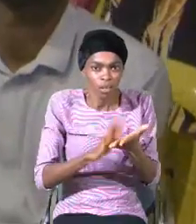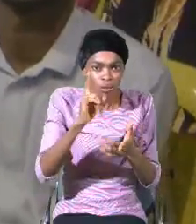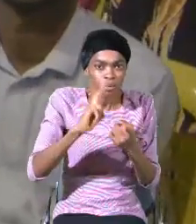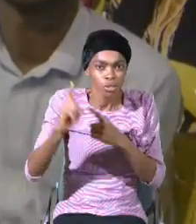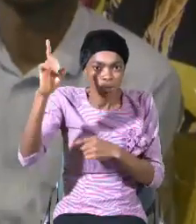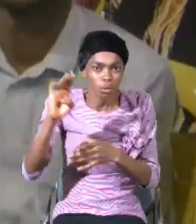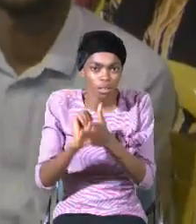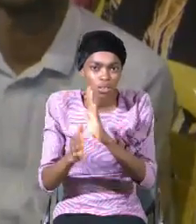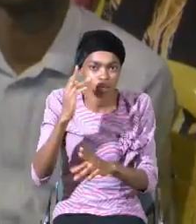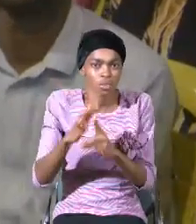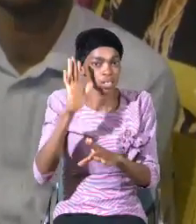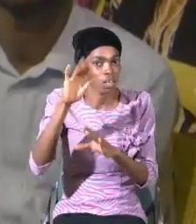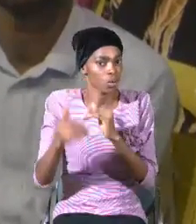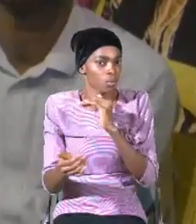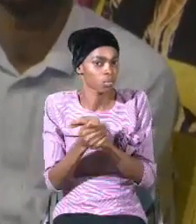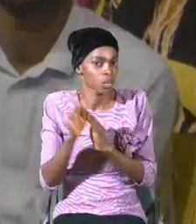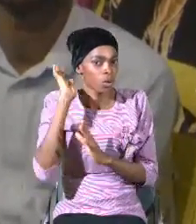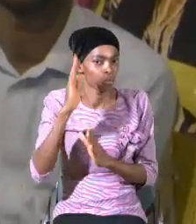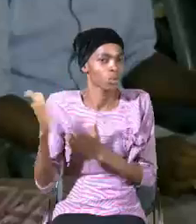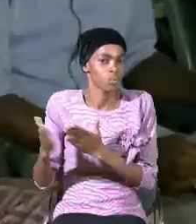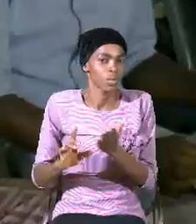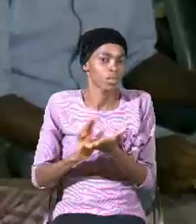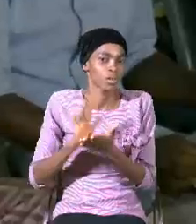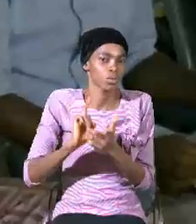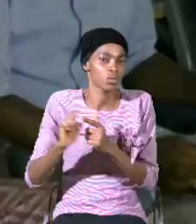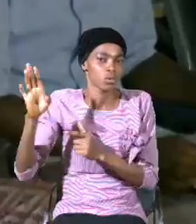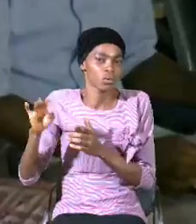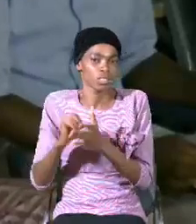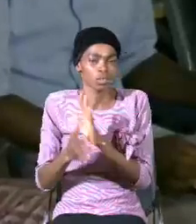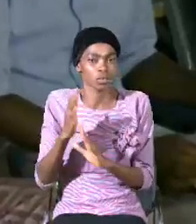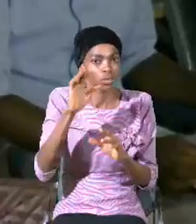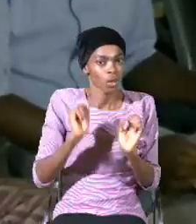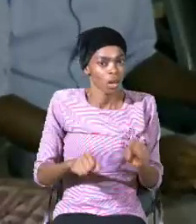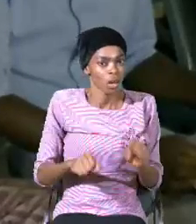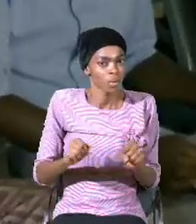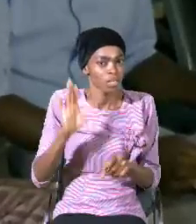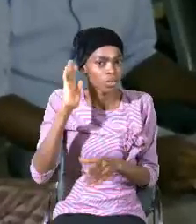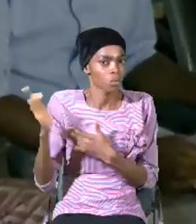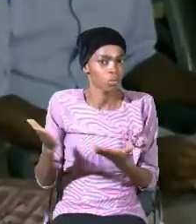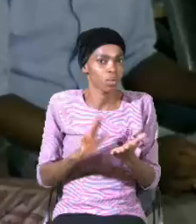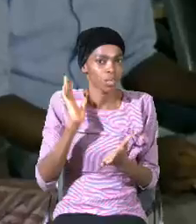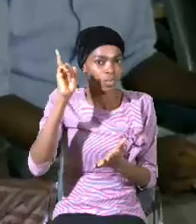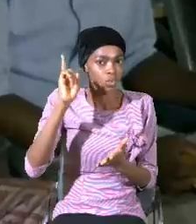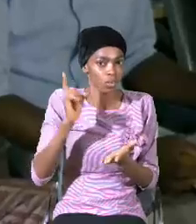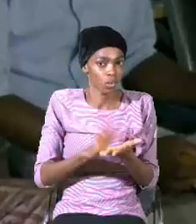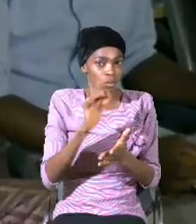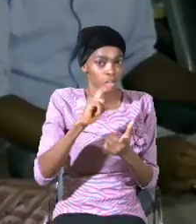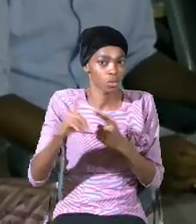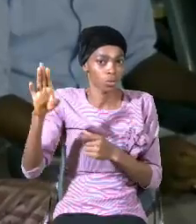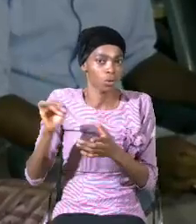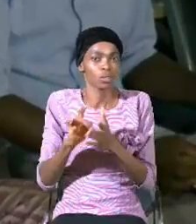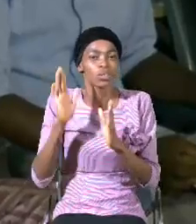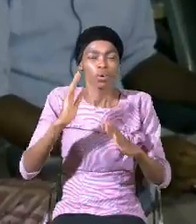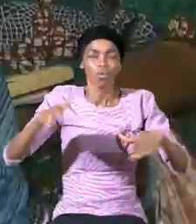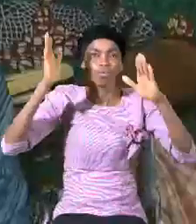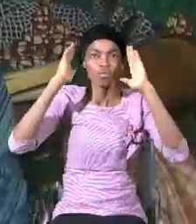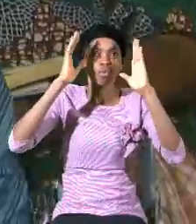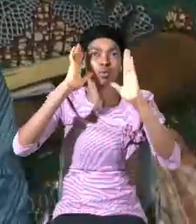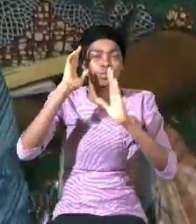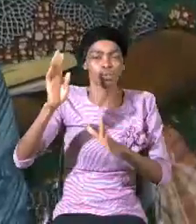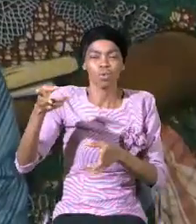God. Your ability will bring glory to God. Your vision, your focus will bring glory to God. And